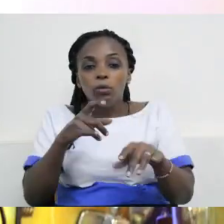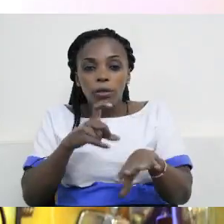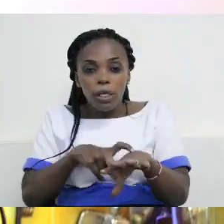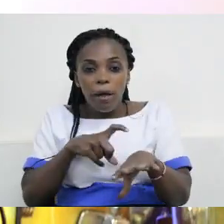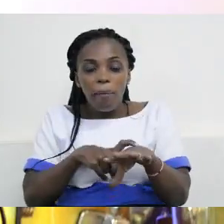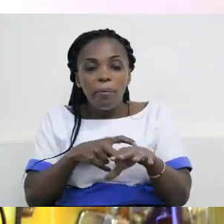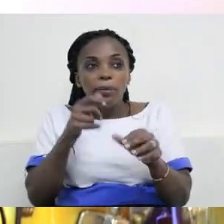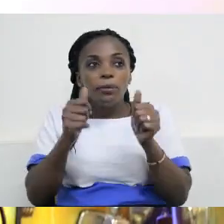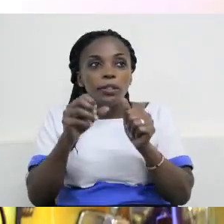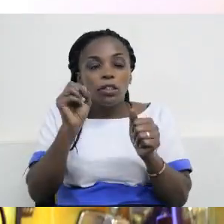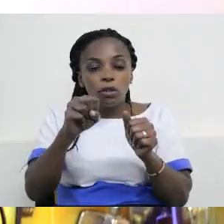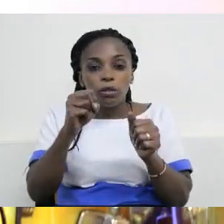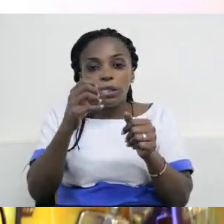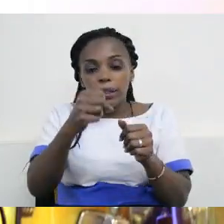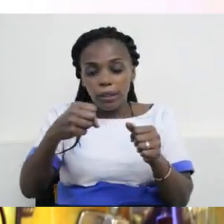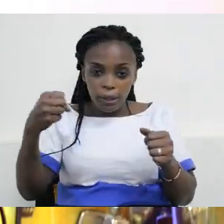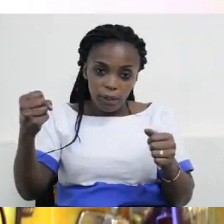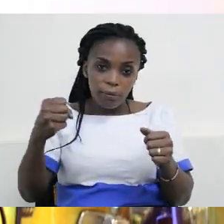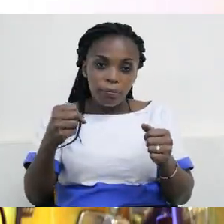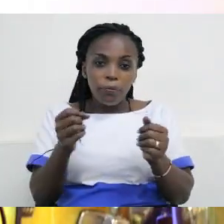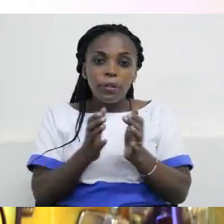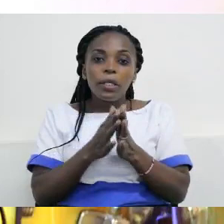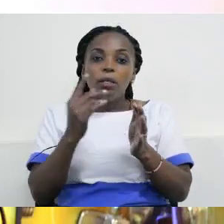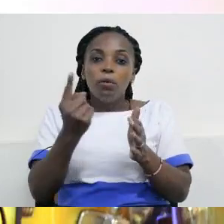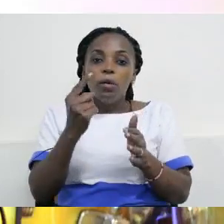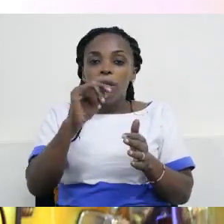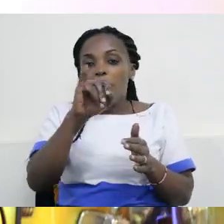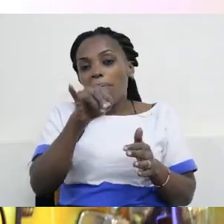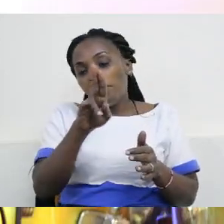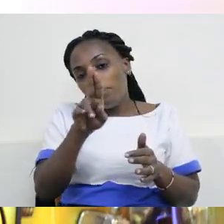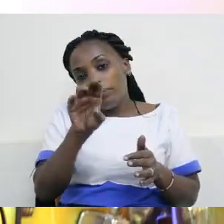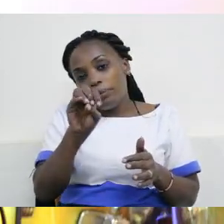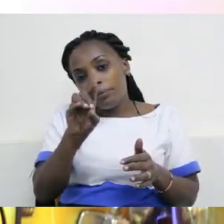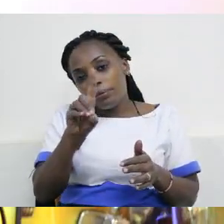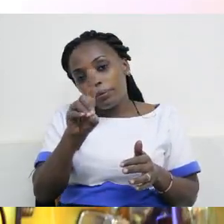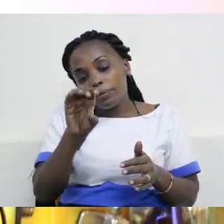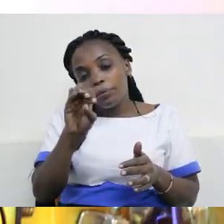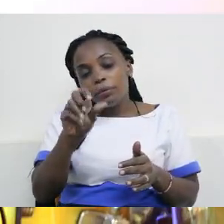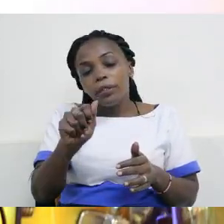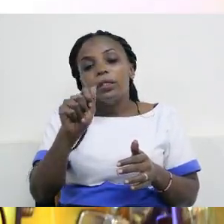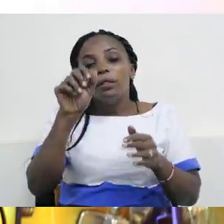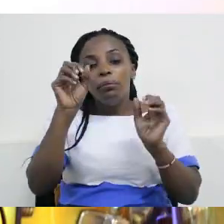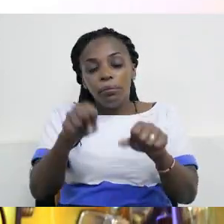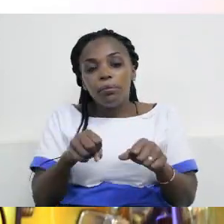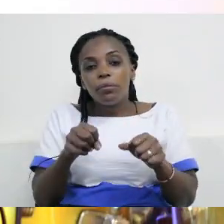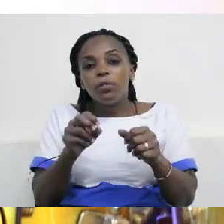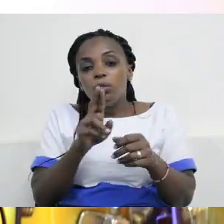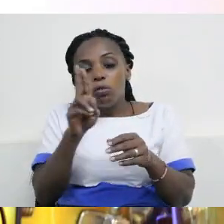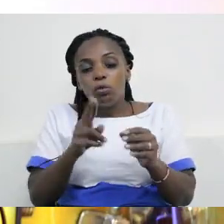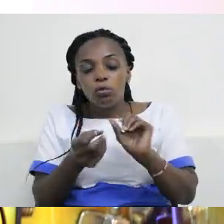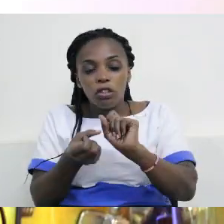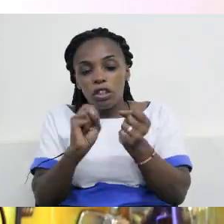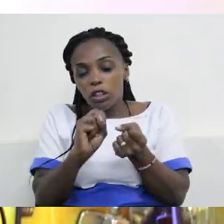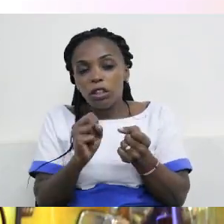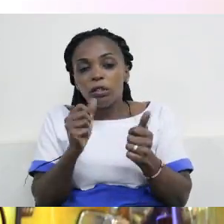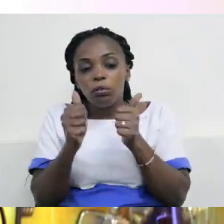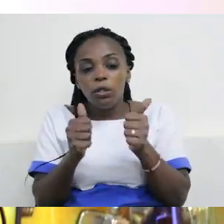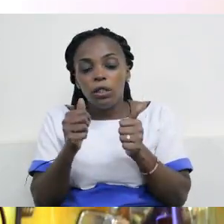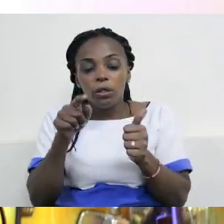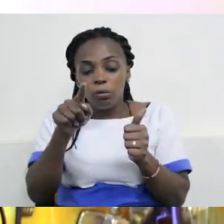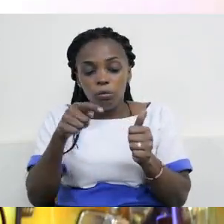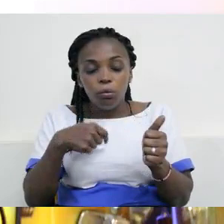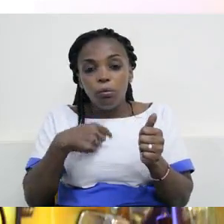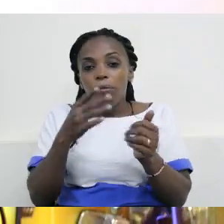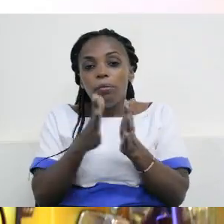is knocking at the gates. And only Judah can be used, can be able to usher the change you and I so